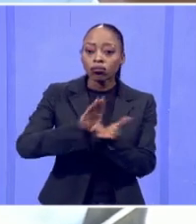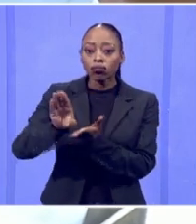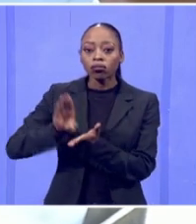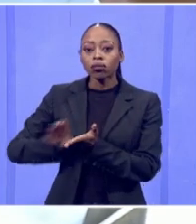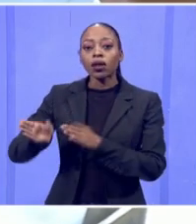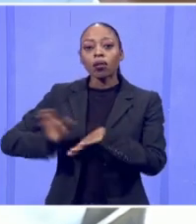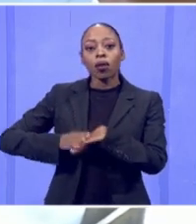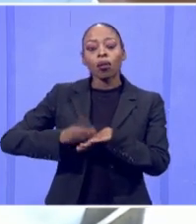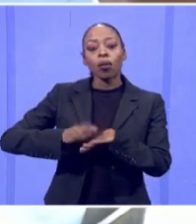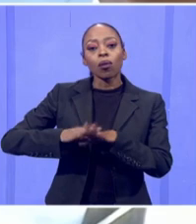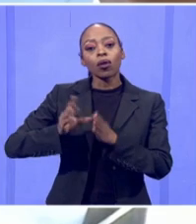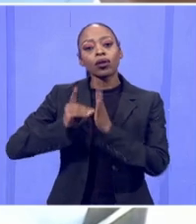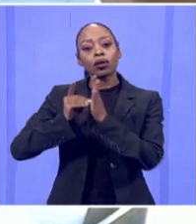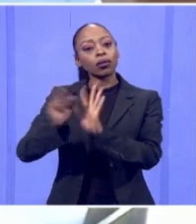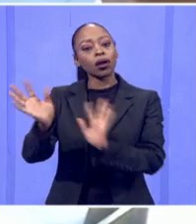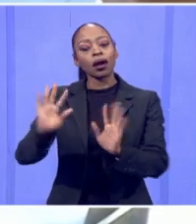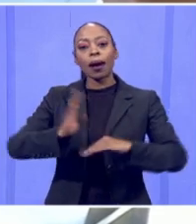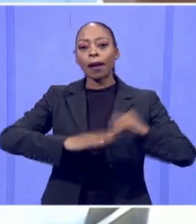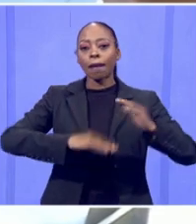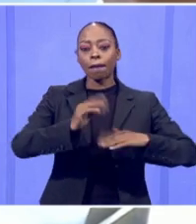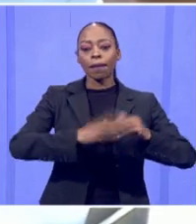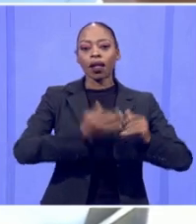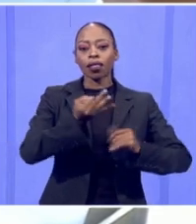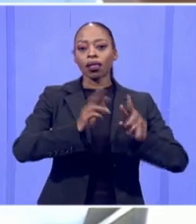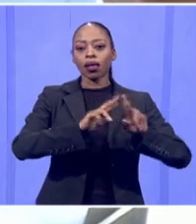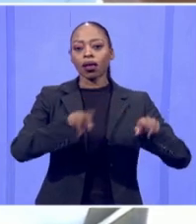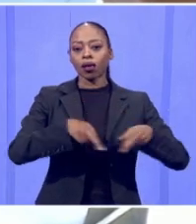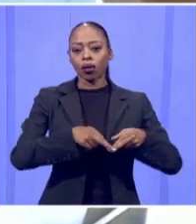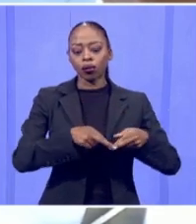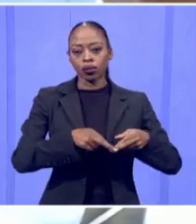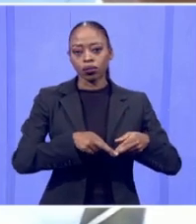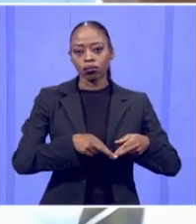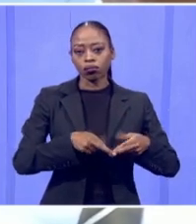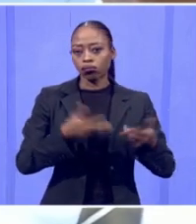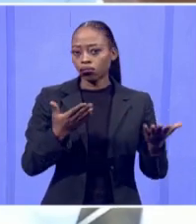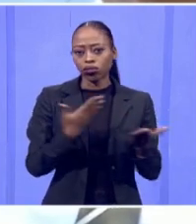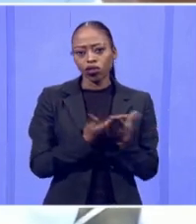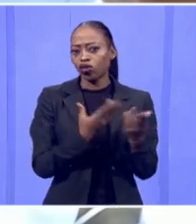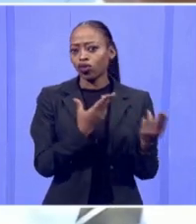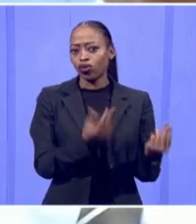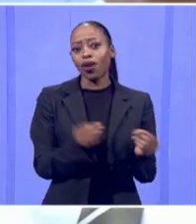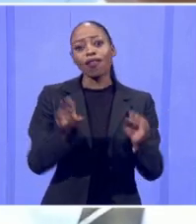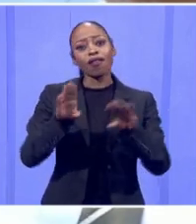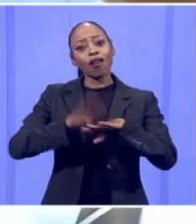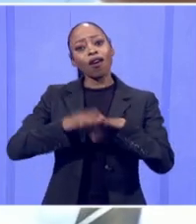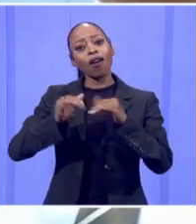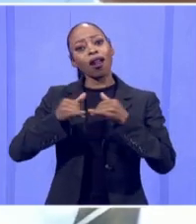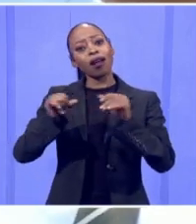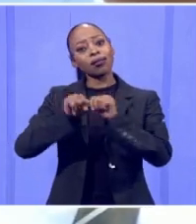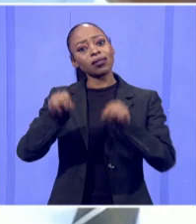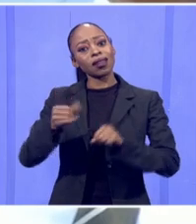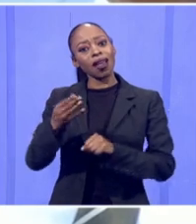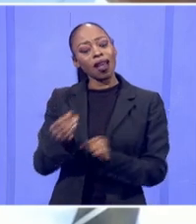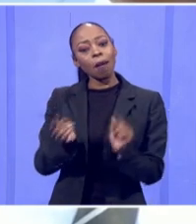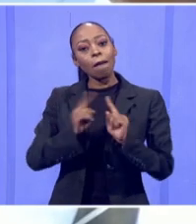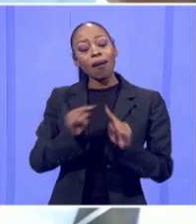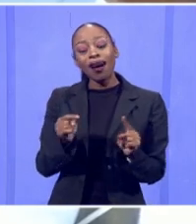deliver mobiles, go and build spirit classrooms. And you can do that if you really have an online system. But if you are going to do it